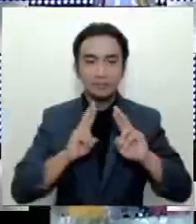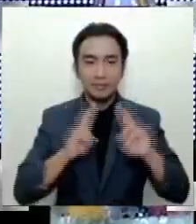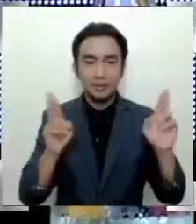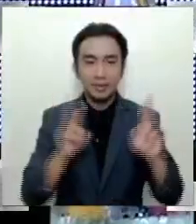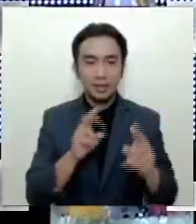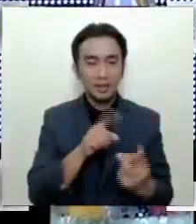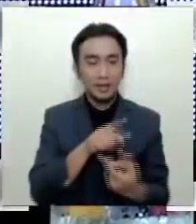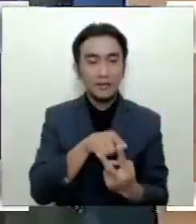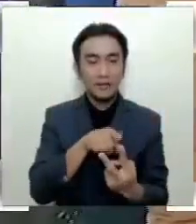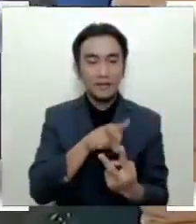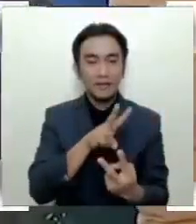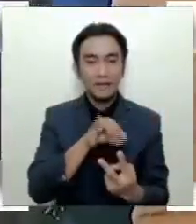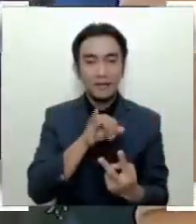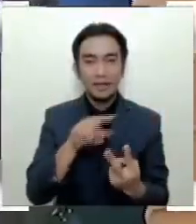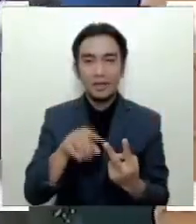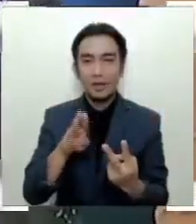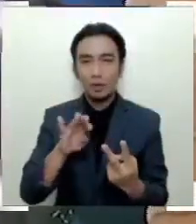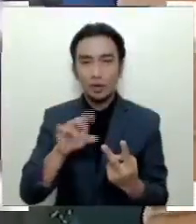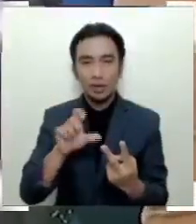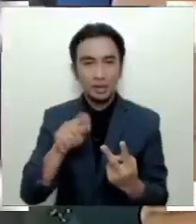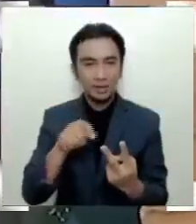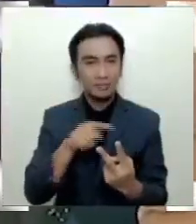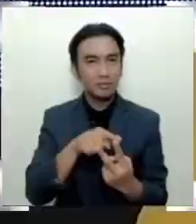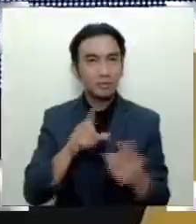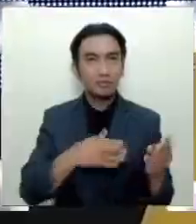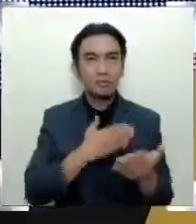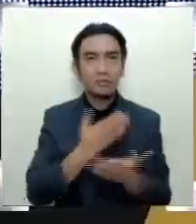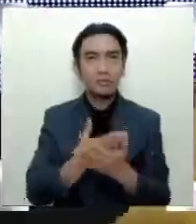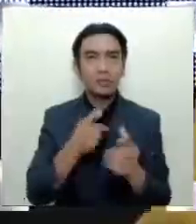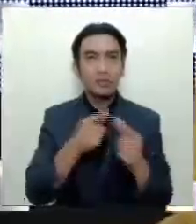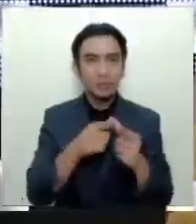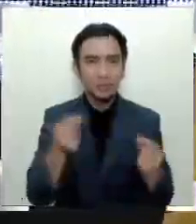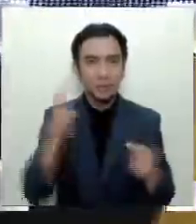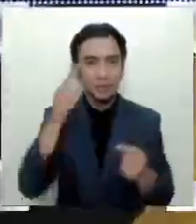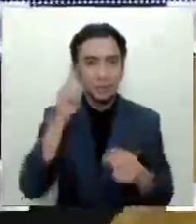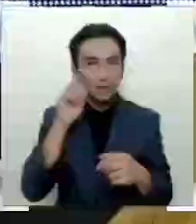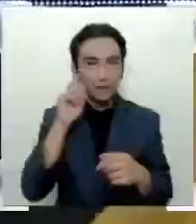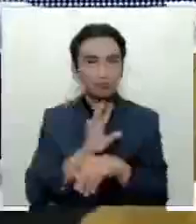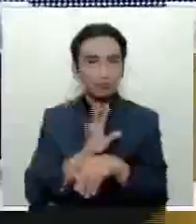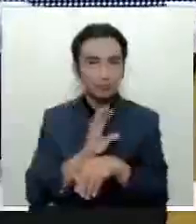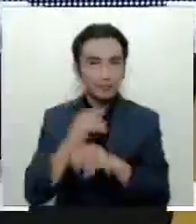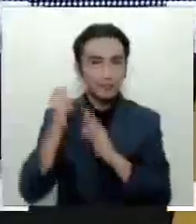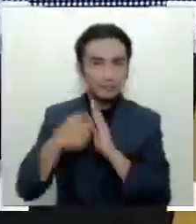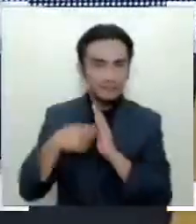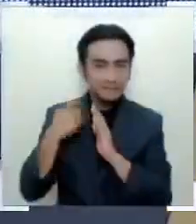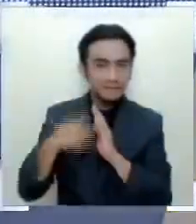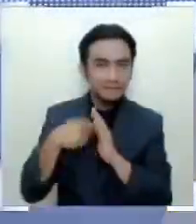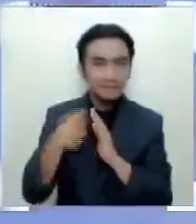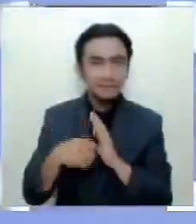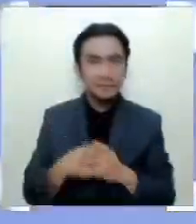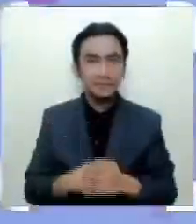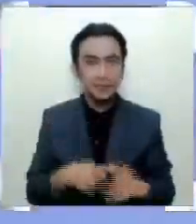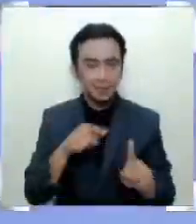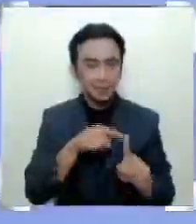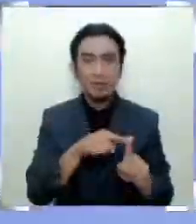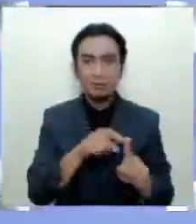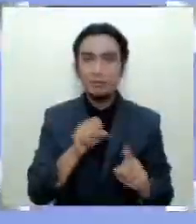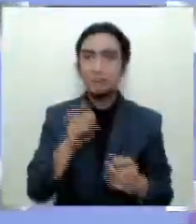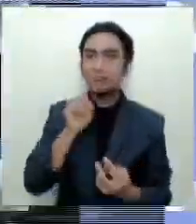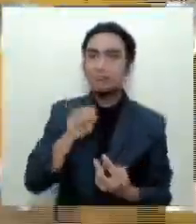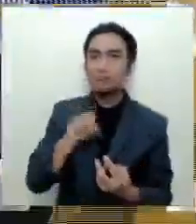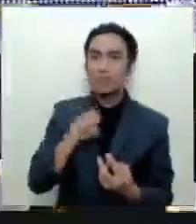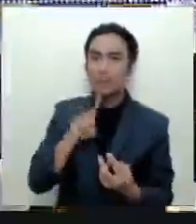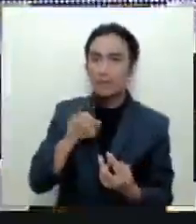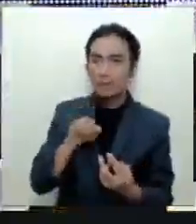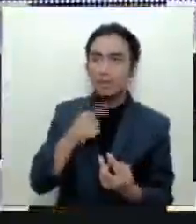na pumunta sa Japan para sa shooting ng kanilang film. Kwento ni Vilma na payes agad siya sa offer dahil sa ganda ng